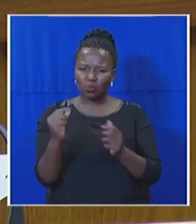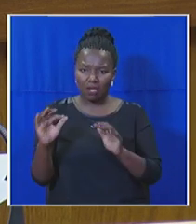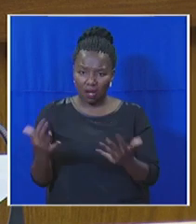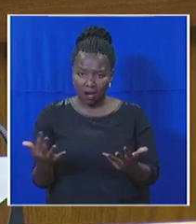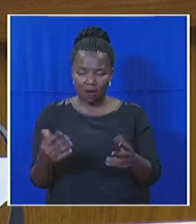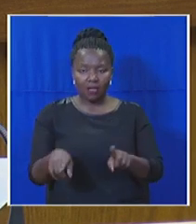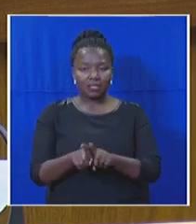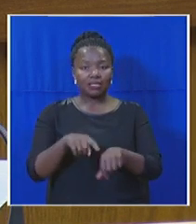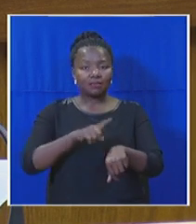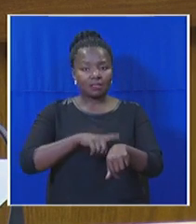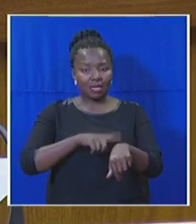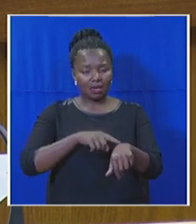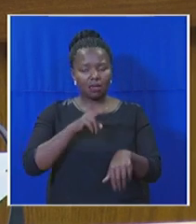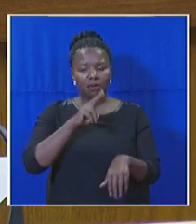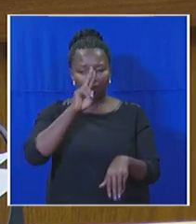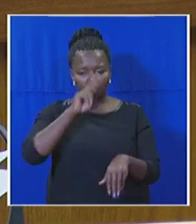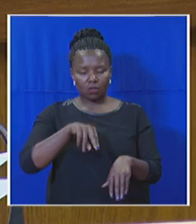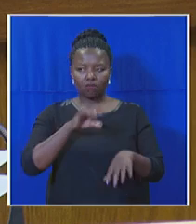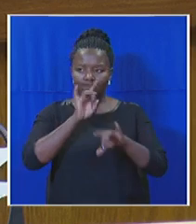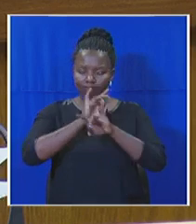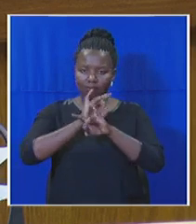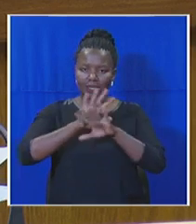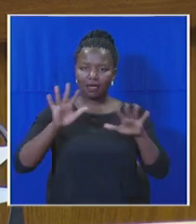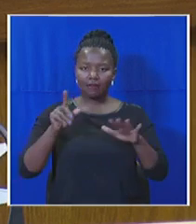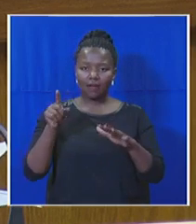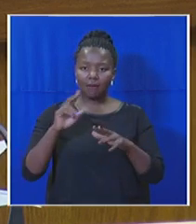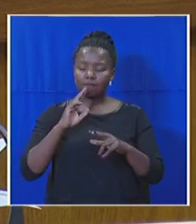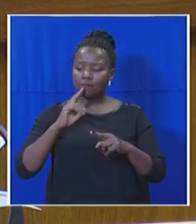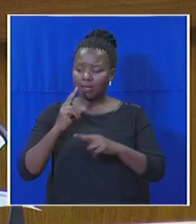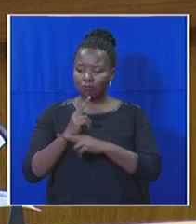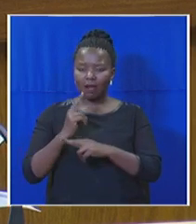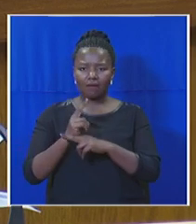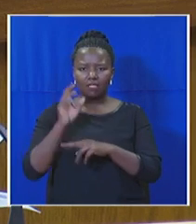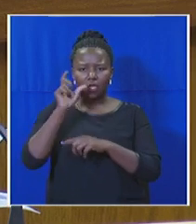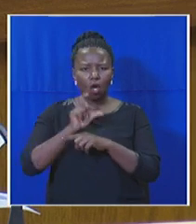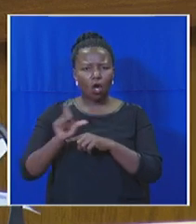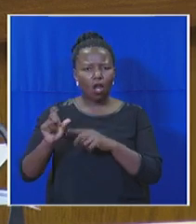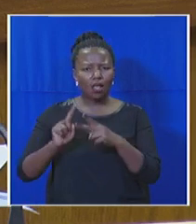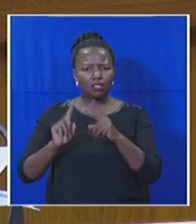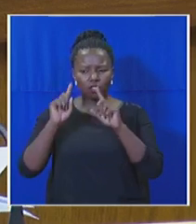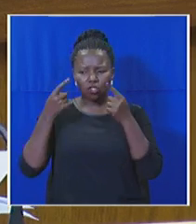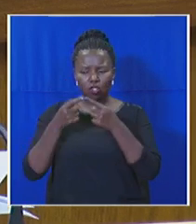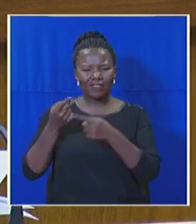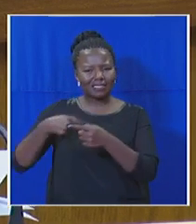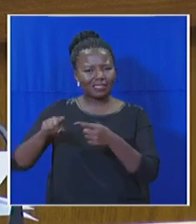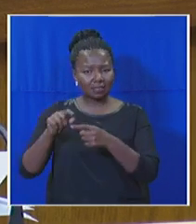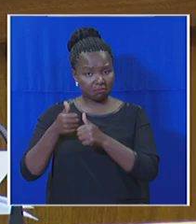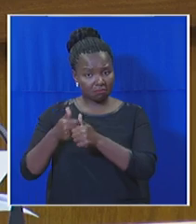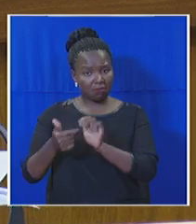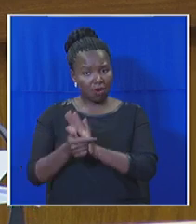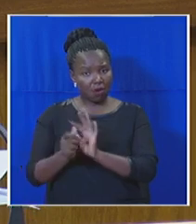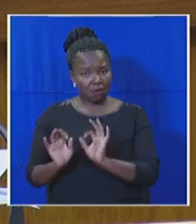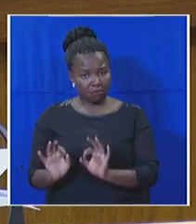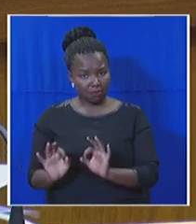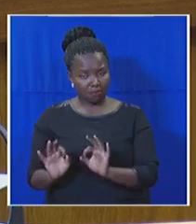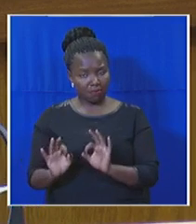the rights of private higher education institutions in compliance with